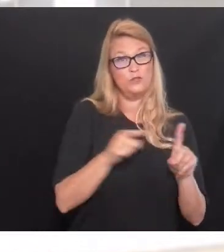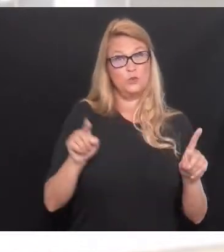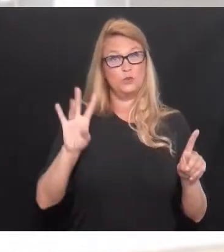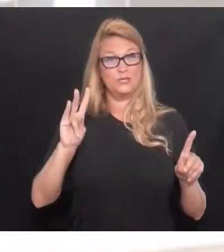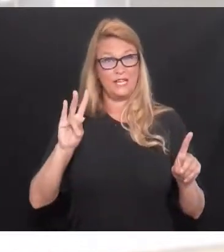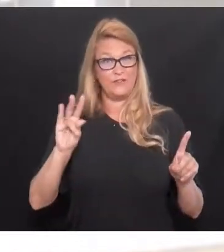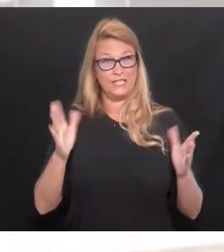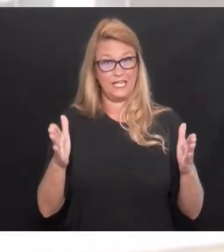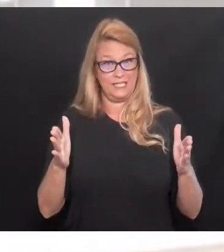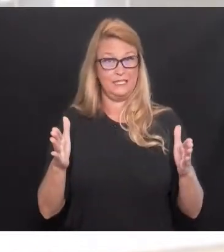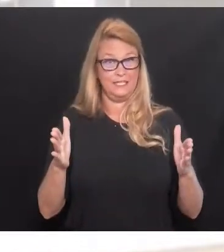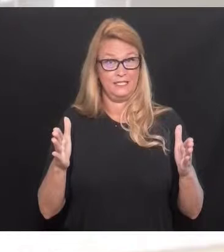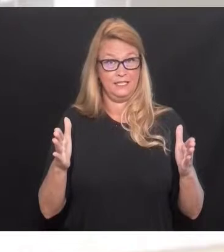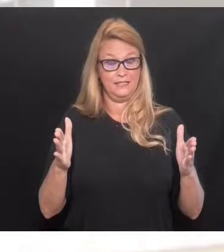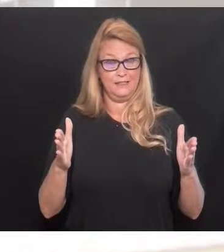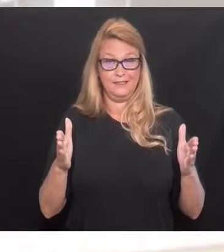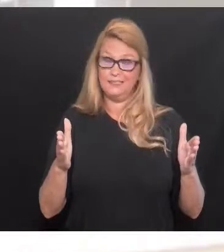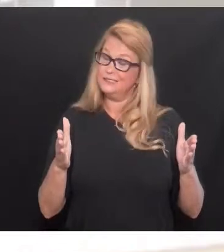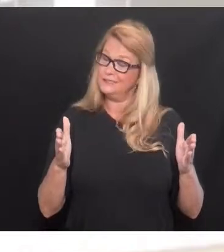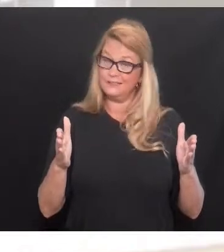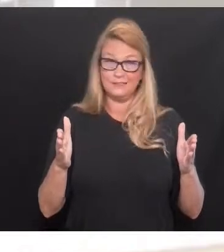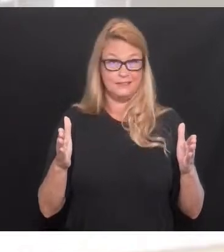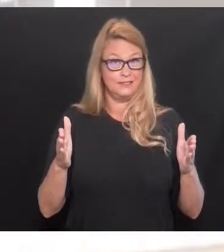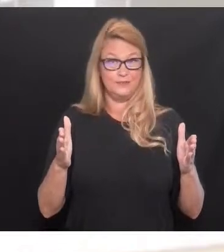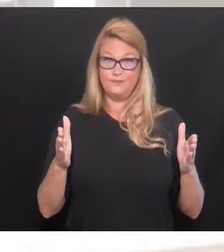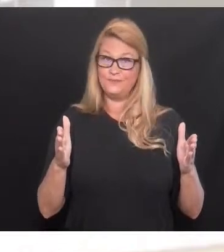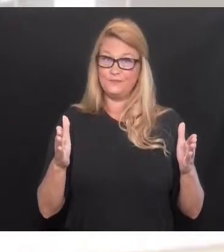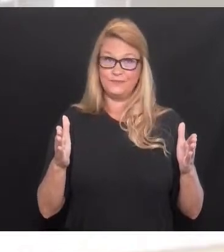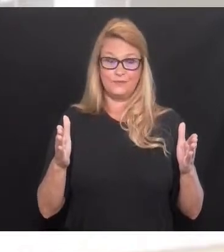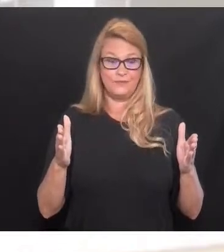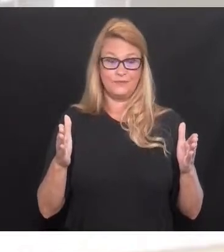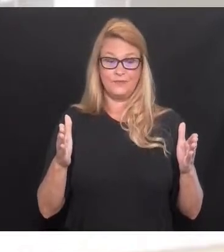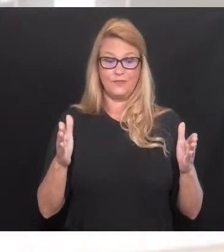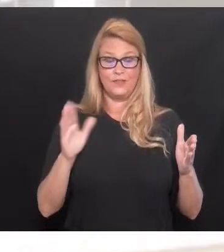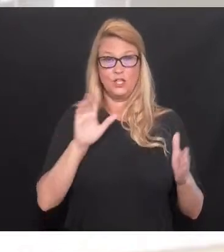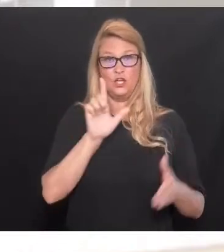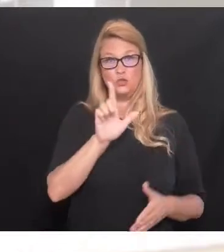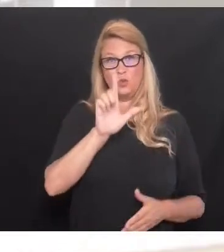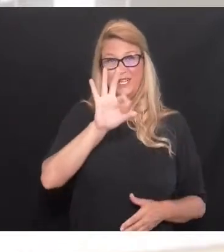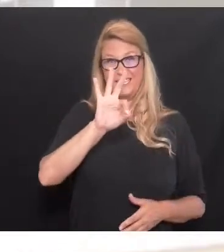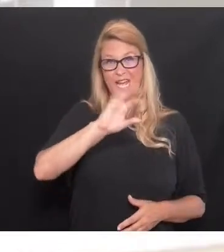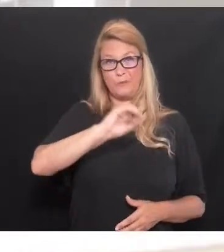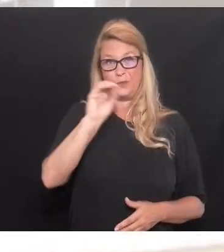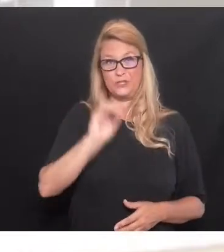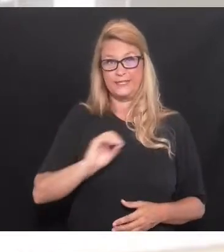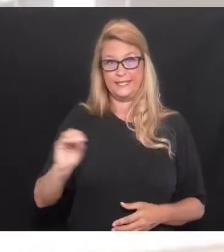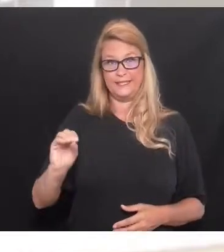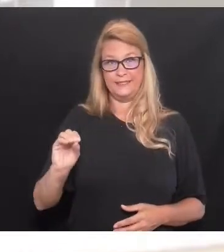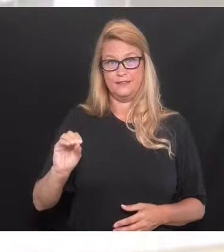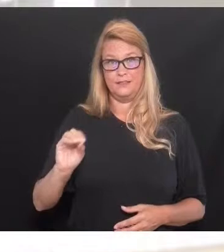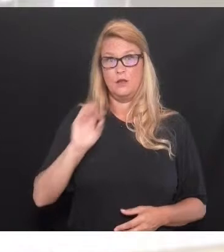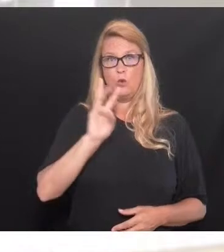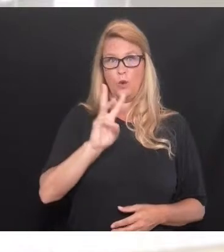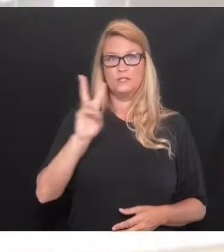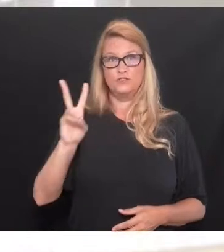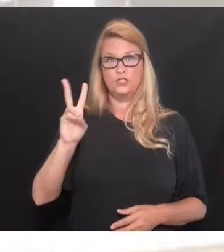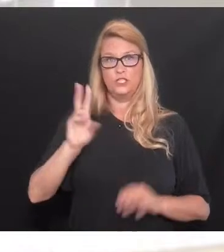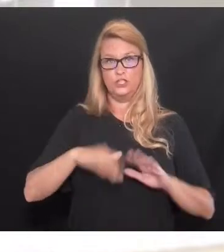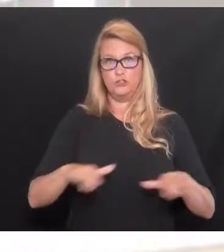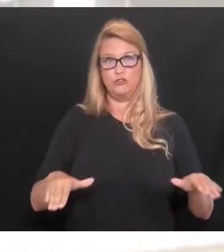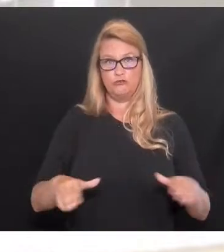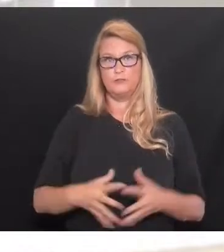we look at full vaccination, it is only 29% of West Virginia